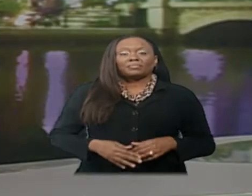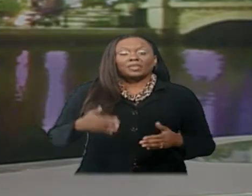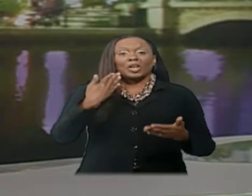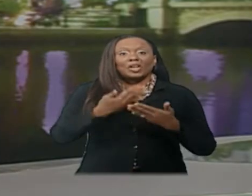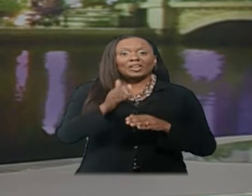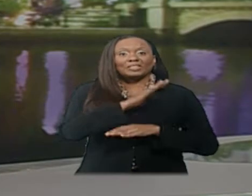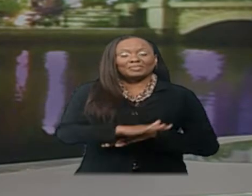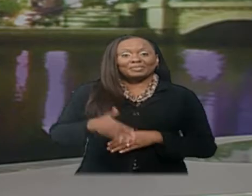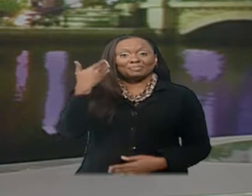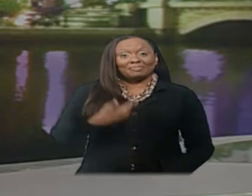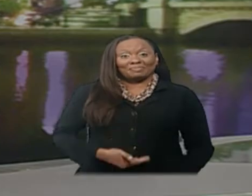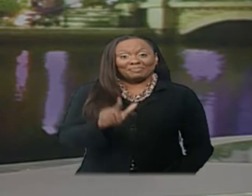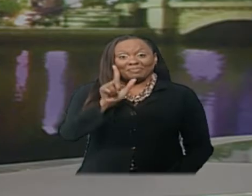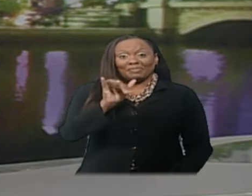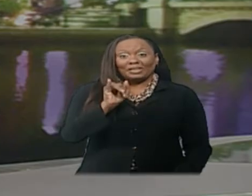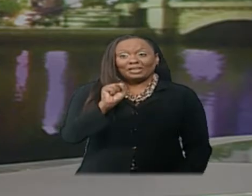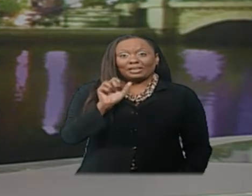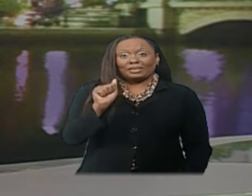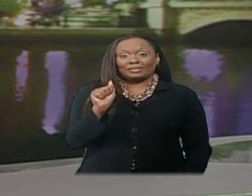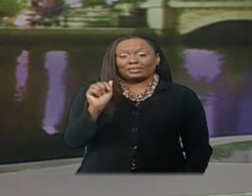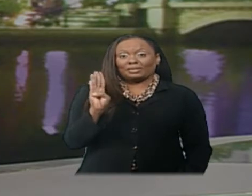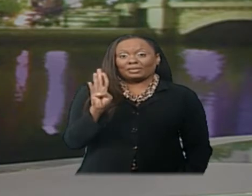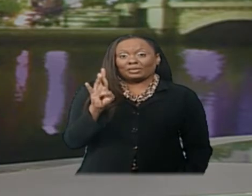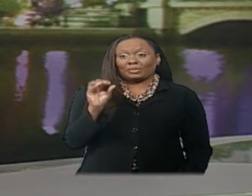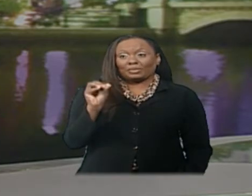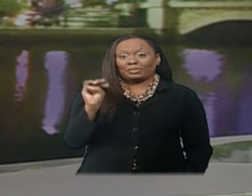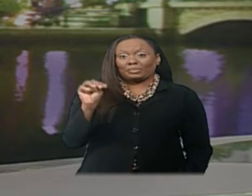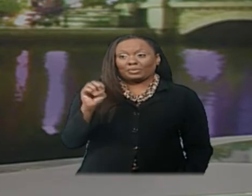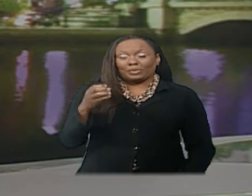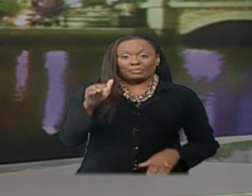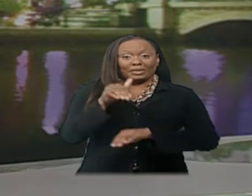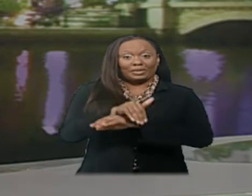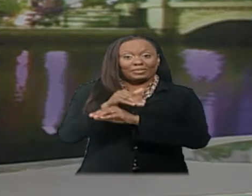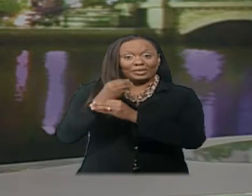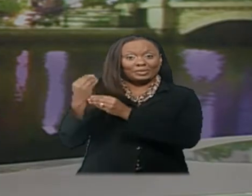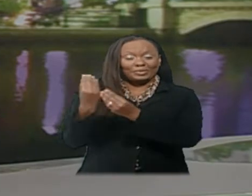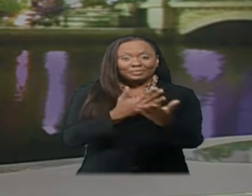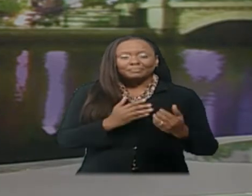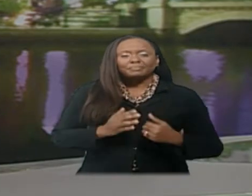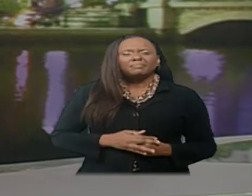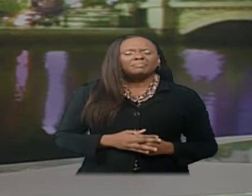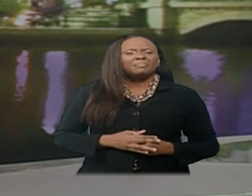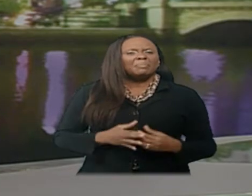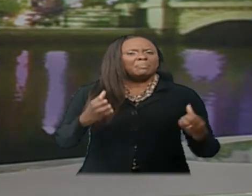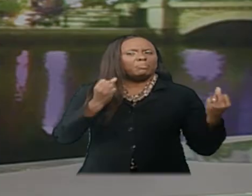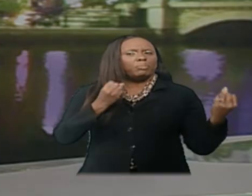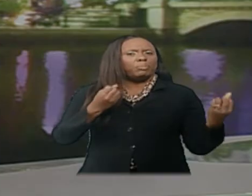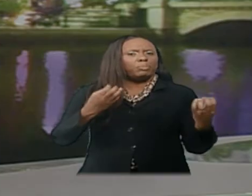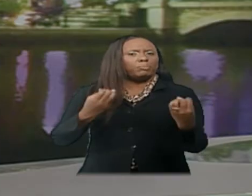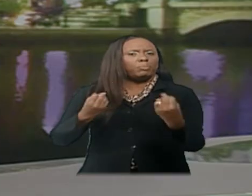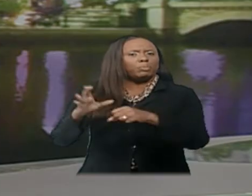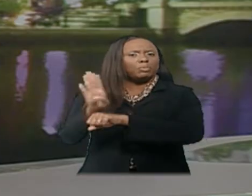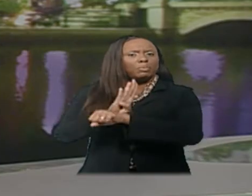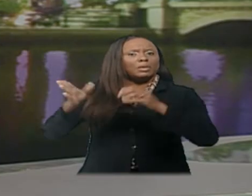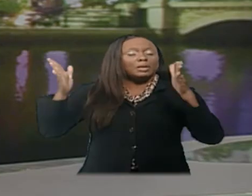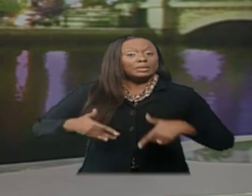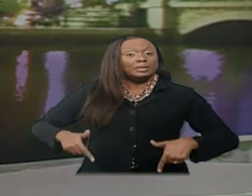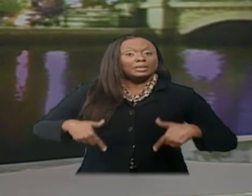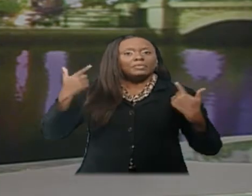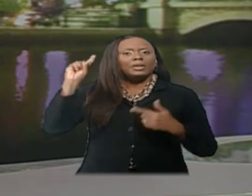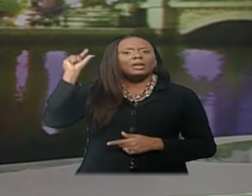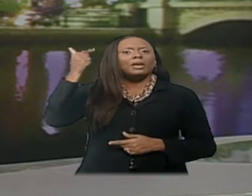And very good evening to you. I'm Lisa Broom with the CBC Evening News. In our top story tonight, hundreds of Barbadians living in government housing